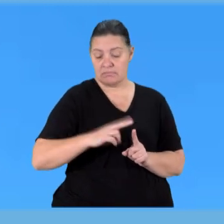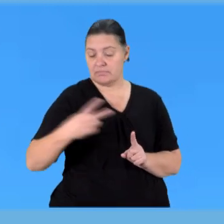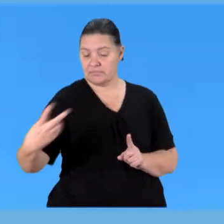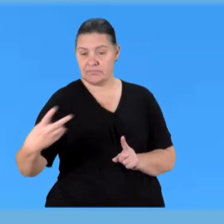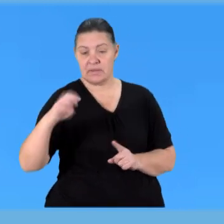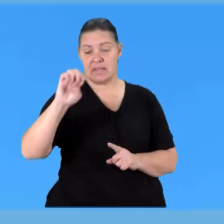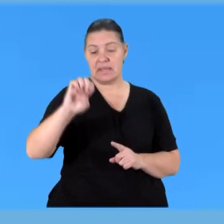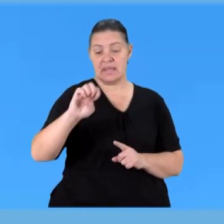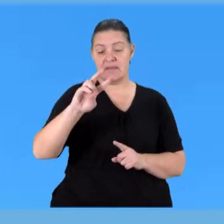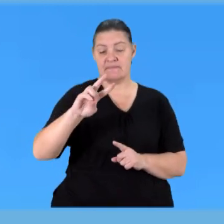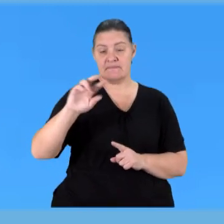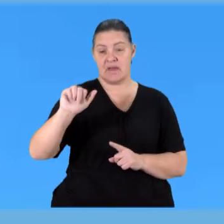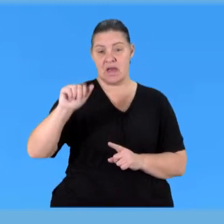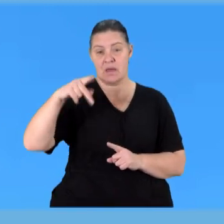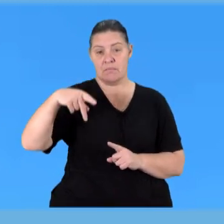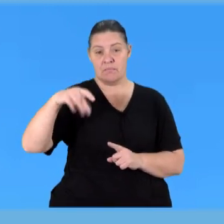is evaporation.